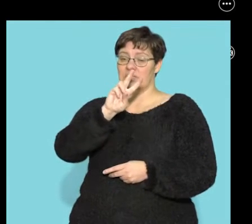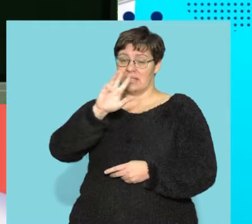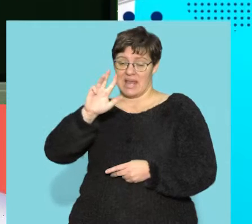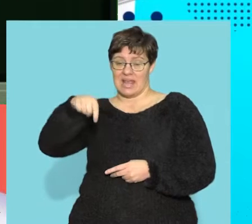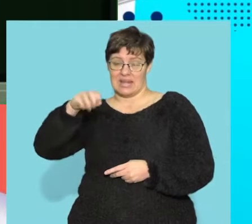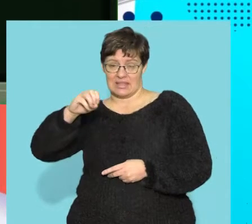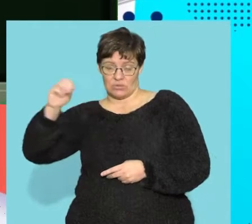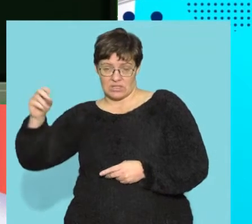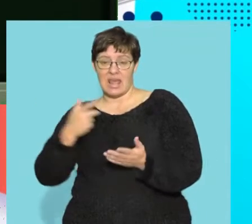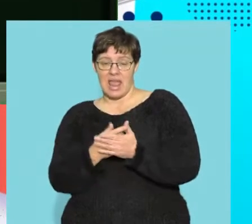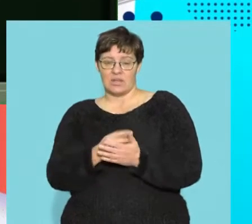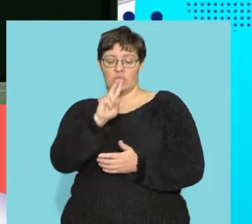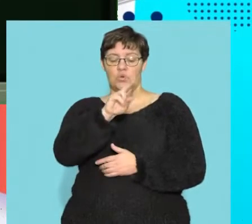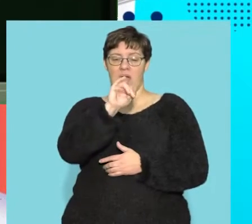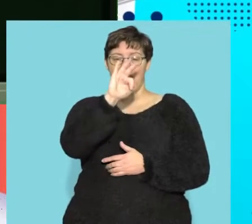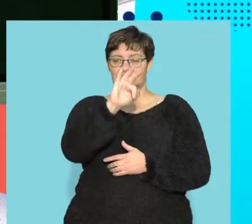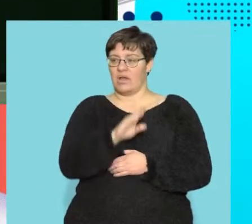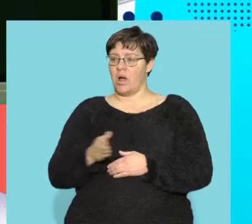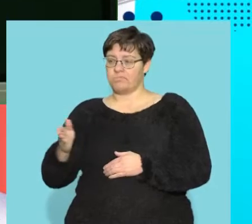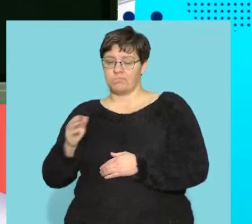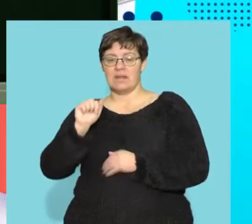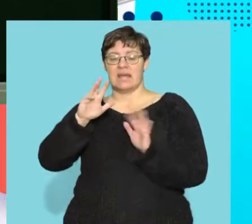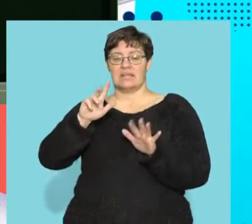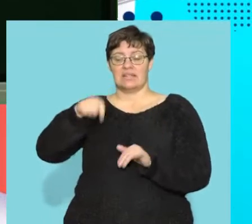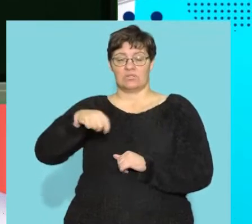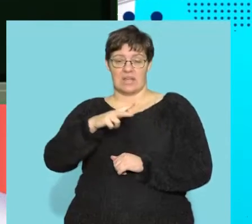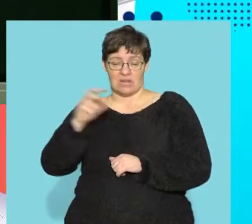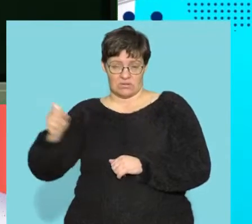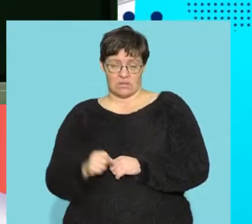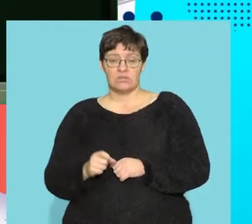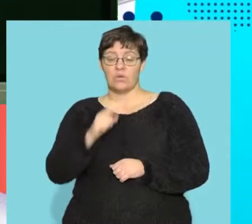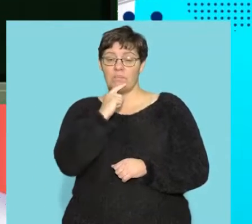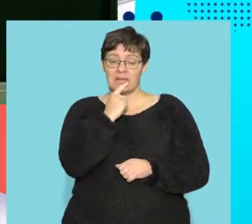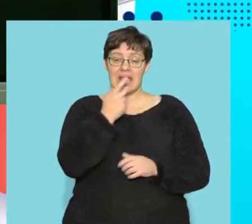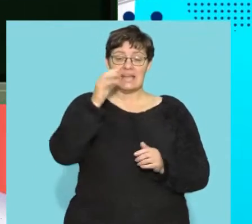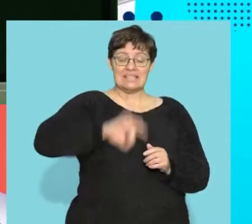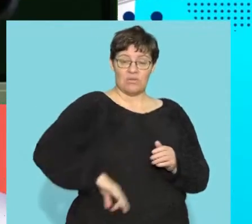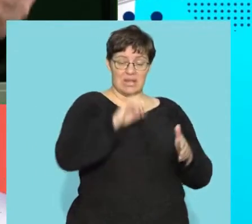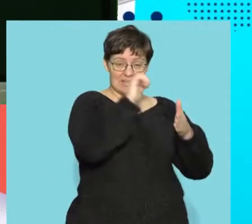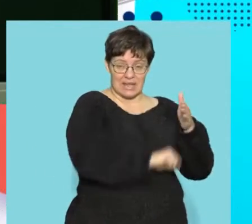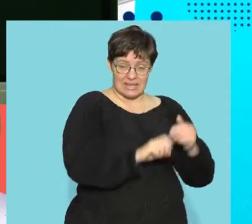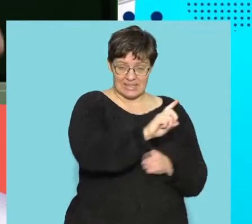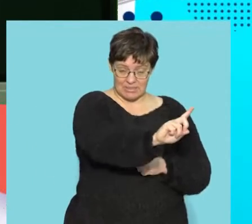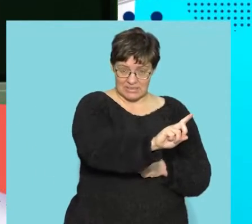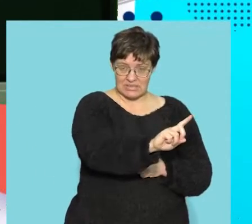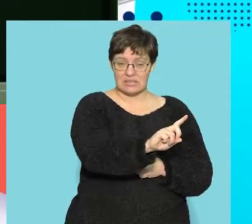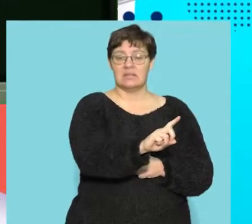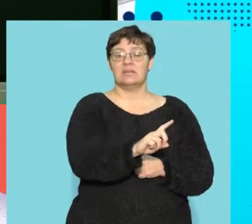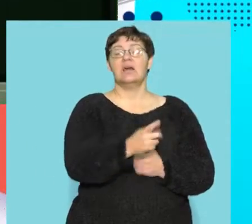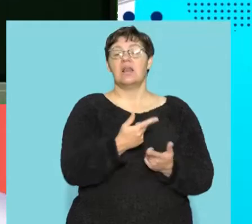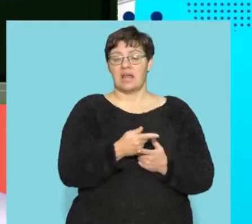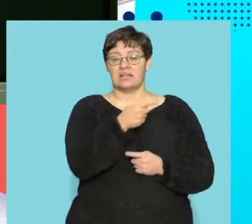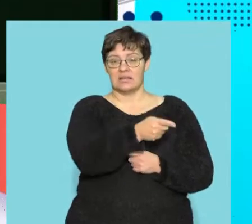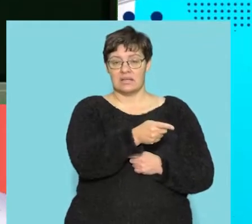year is that you're debiting salaries, you're debiting employer contributions, that's an impact on your income